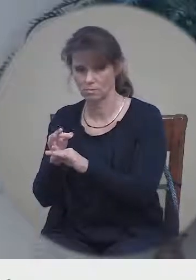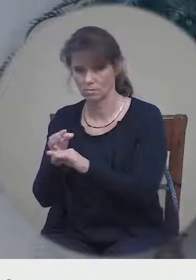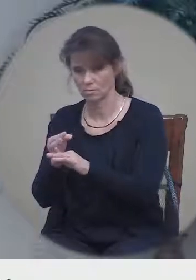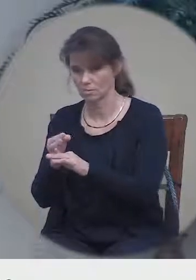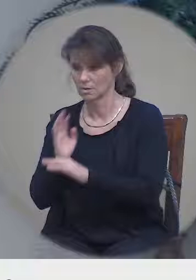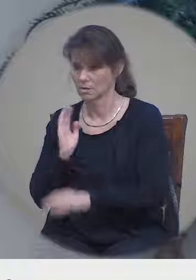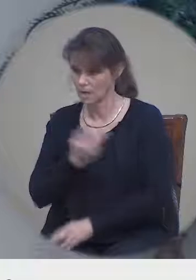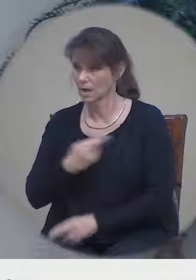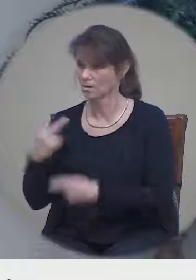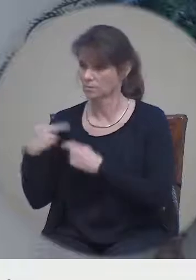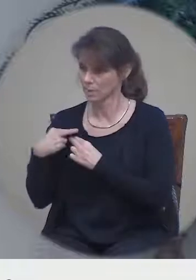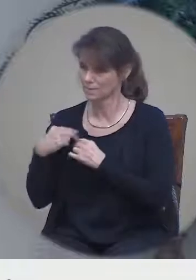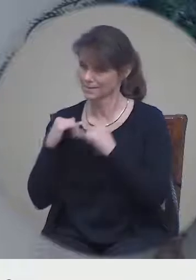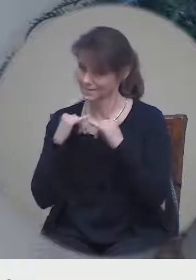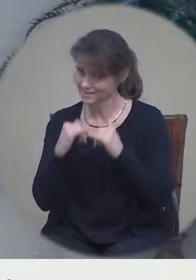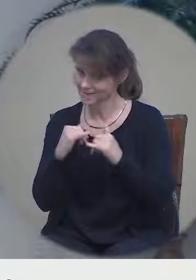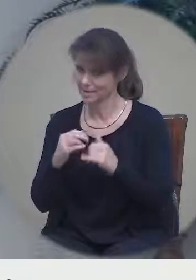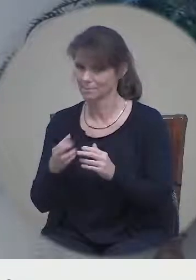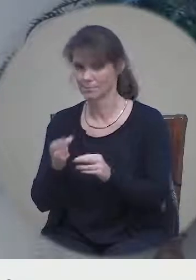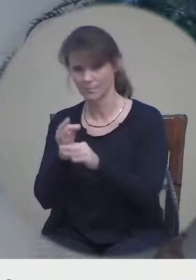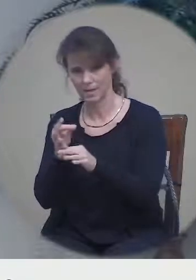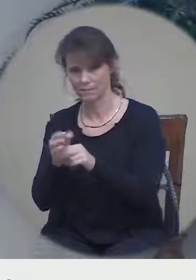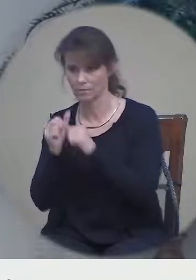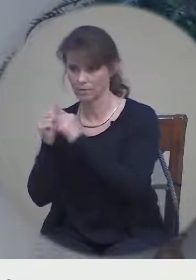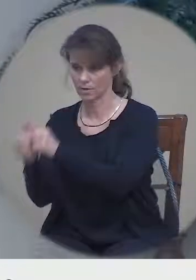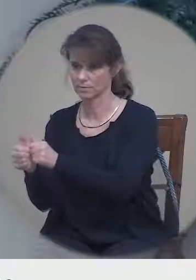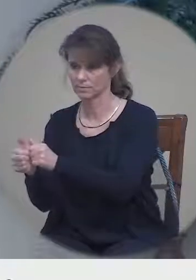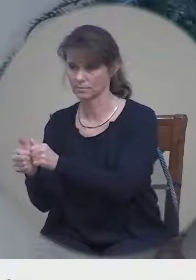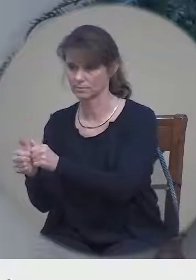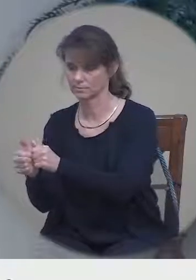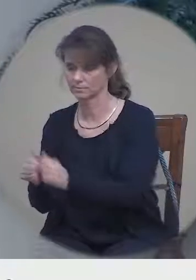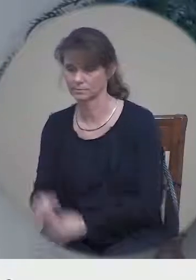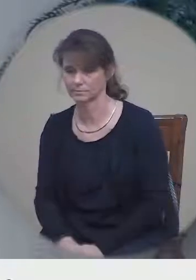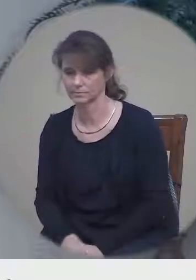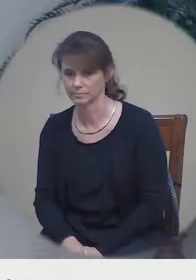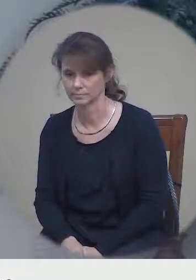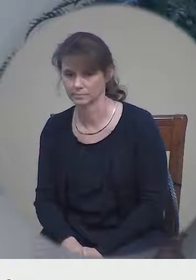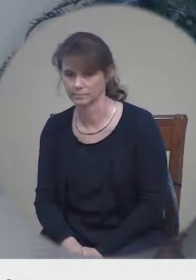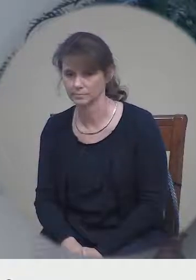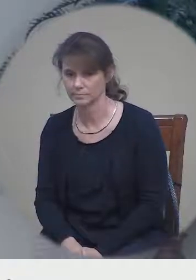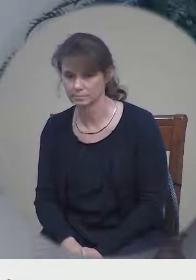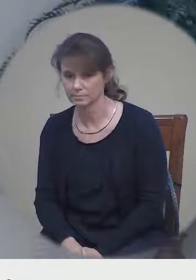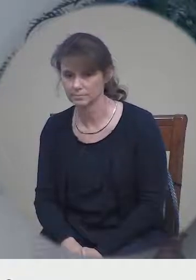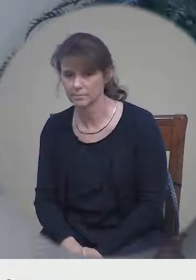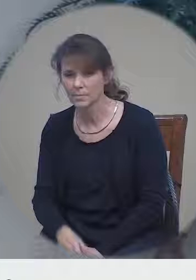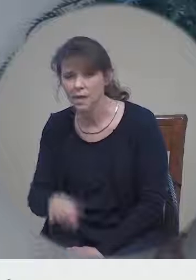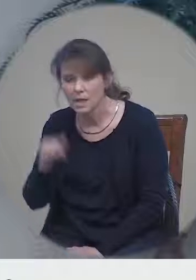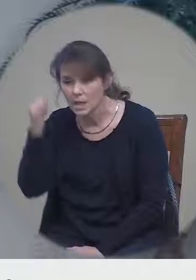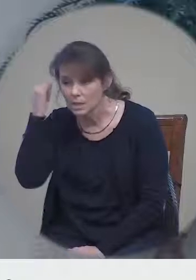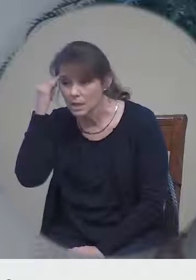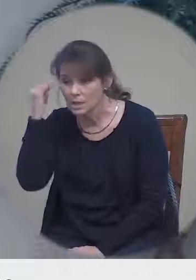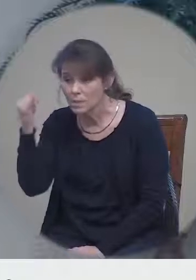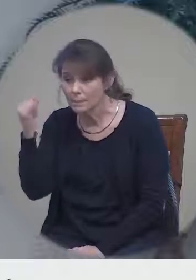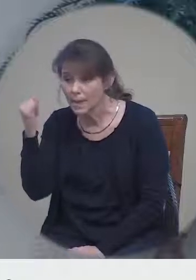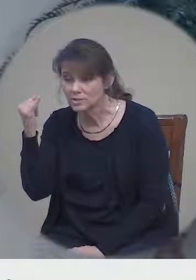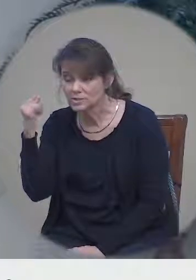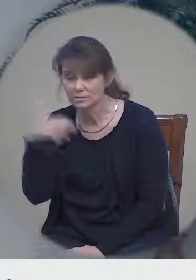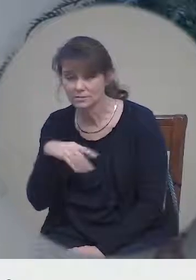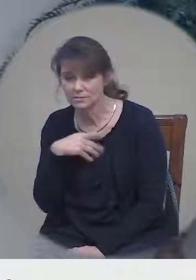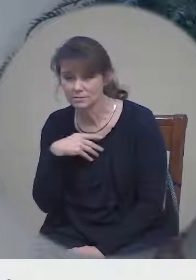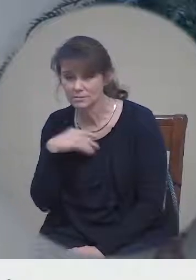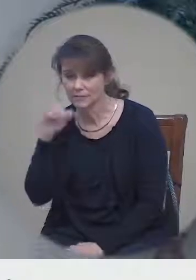Whose voice then shook the earth. Can you imagine what a terrifying circumstance that would be to be in